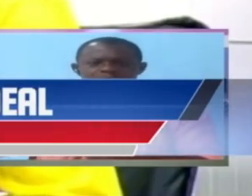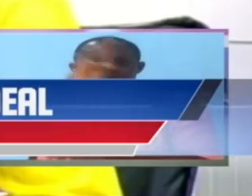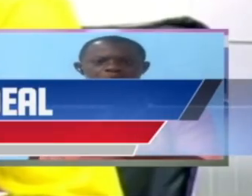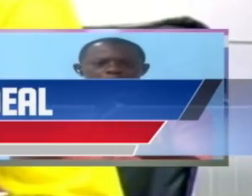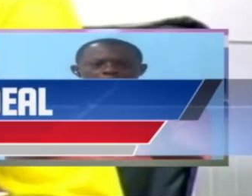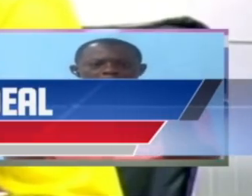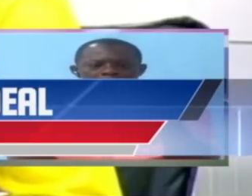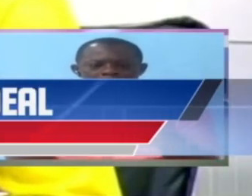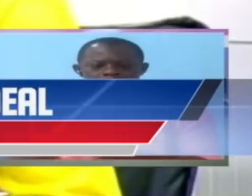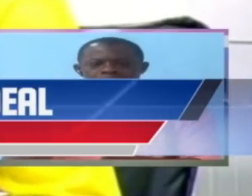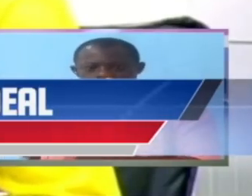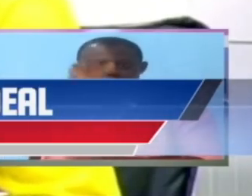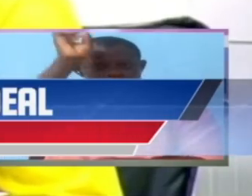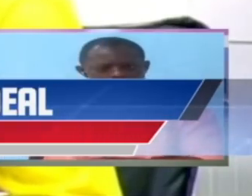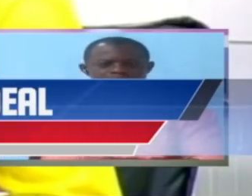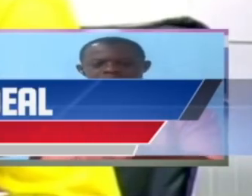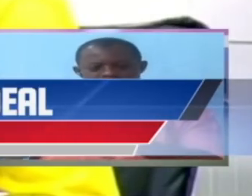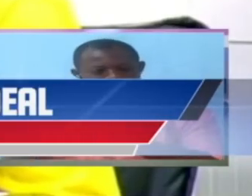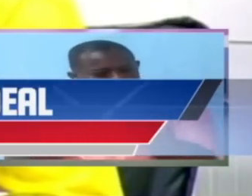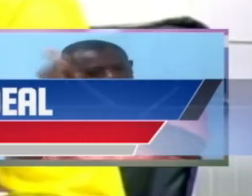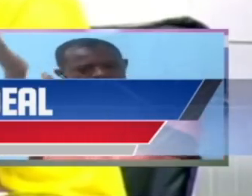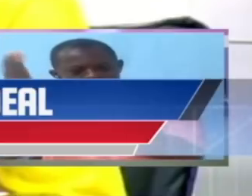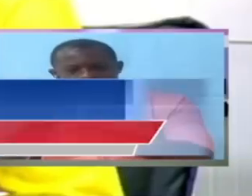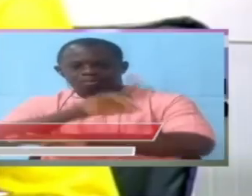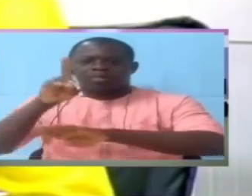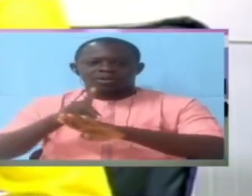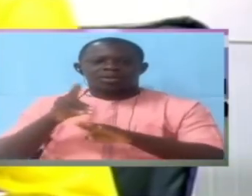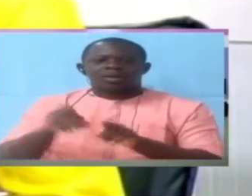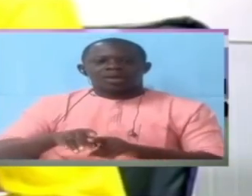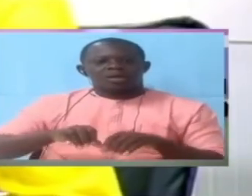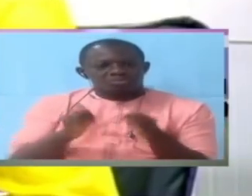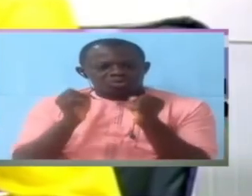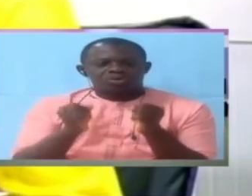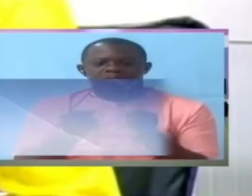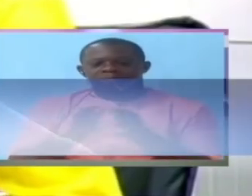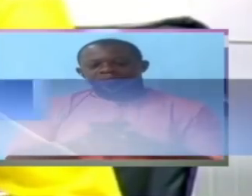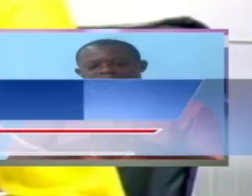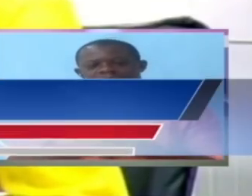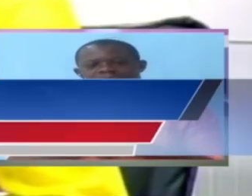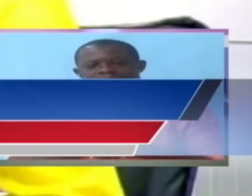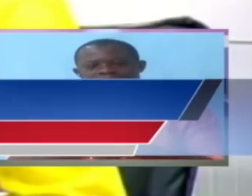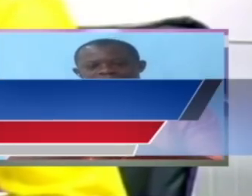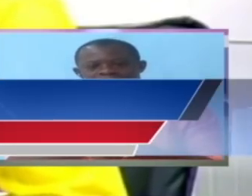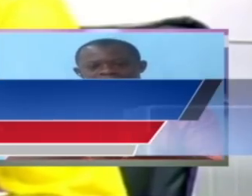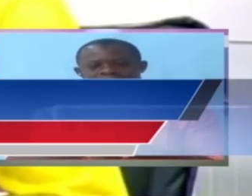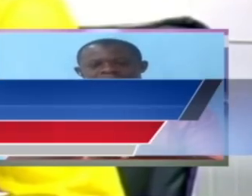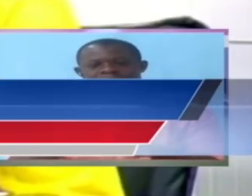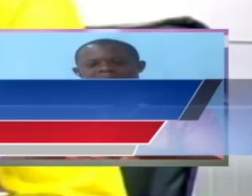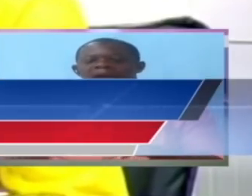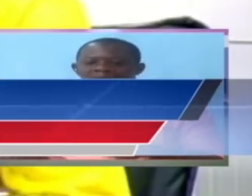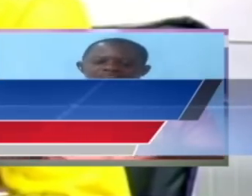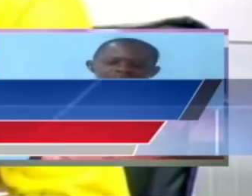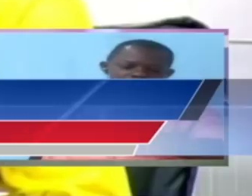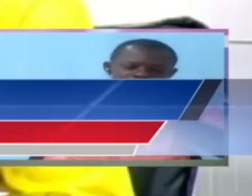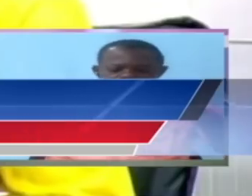House building, where they faced a panel of interrogators before going through some serious torture. Push and pull, and there was a push